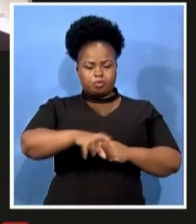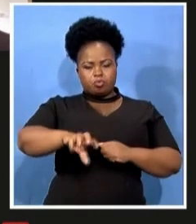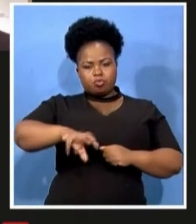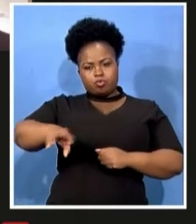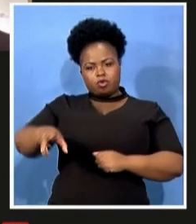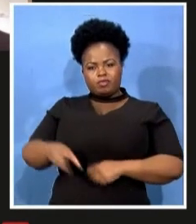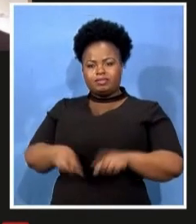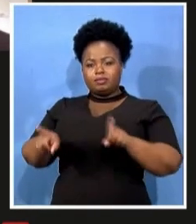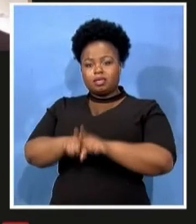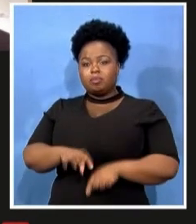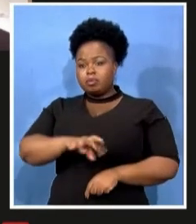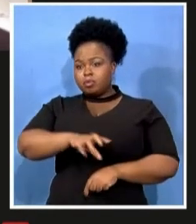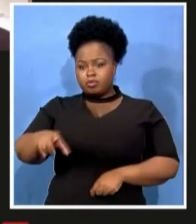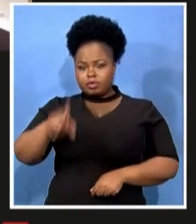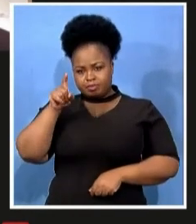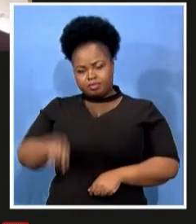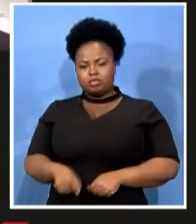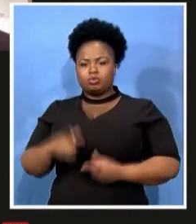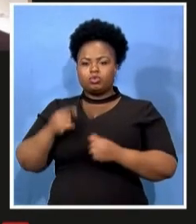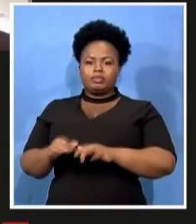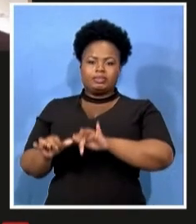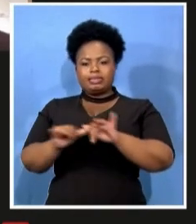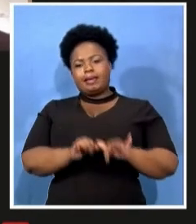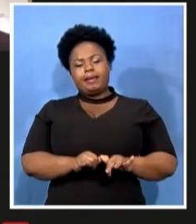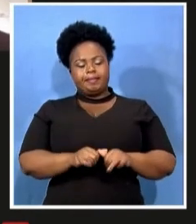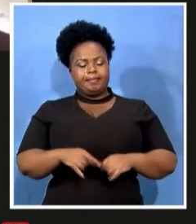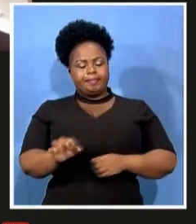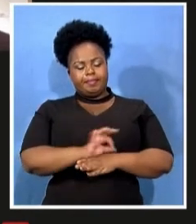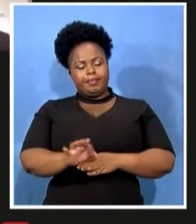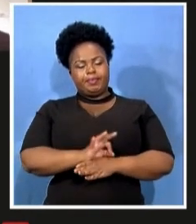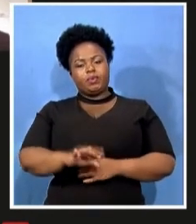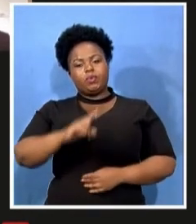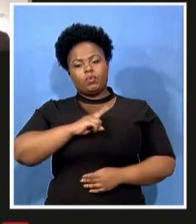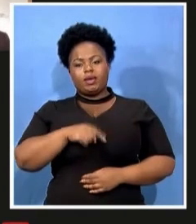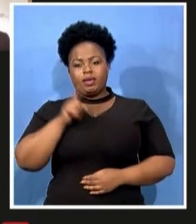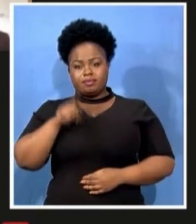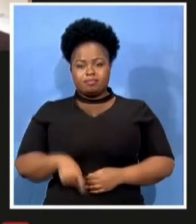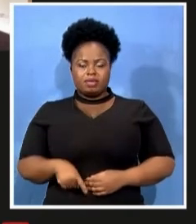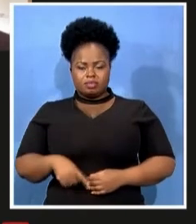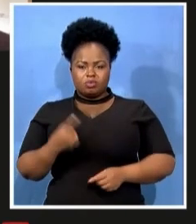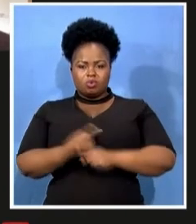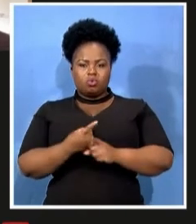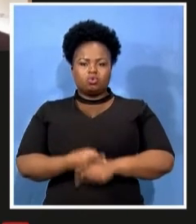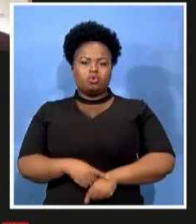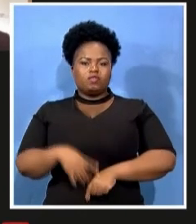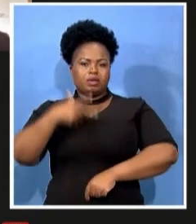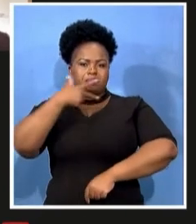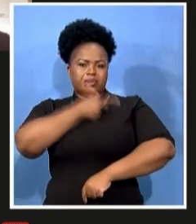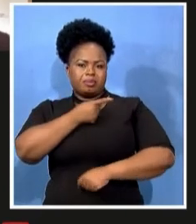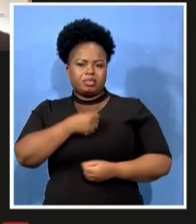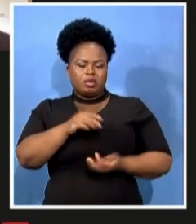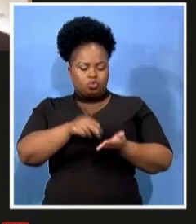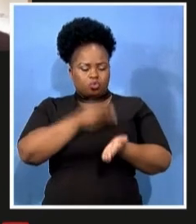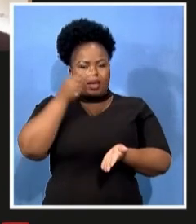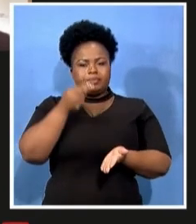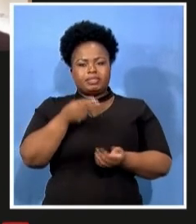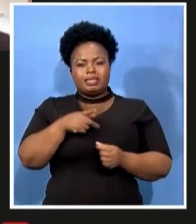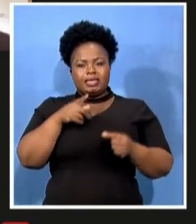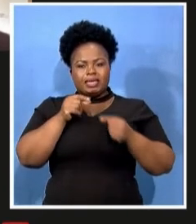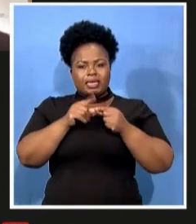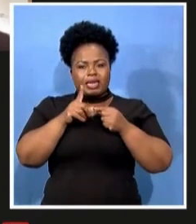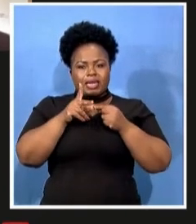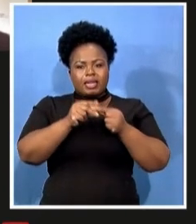similar arrangement where they've got to also go procure needles, swabs and everything, so that when all of this thing is put